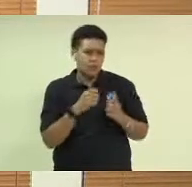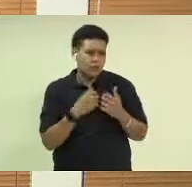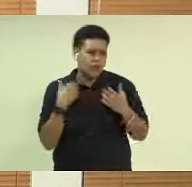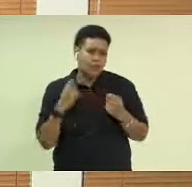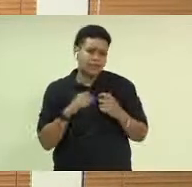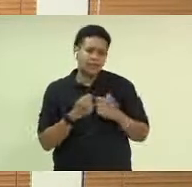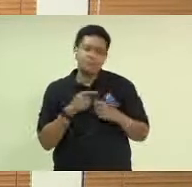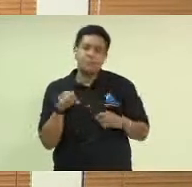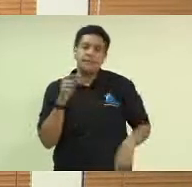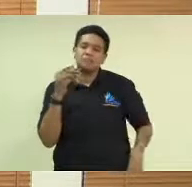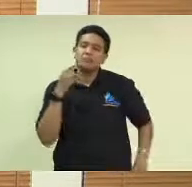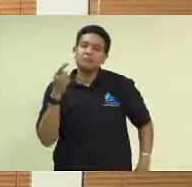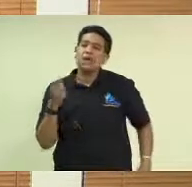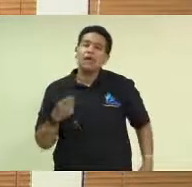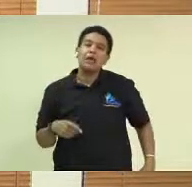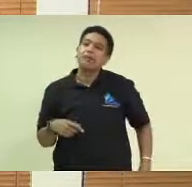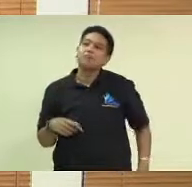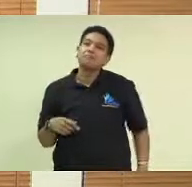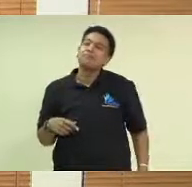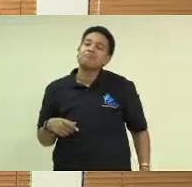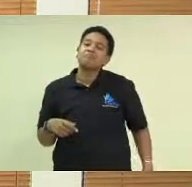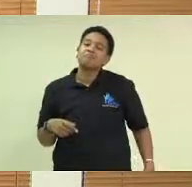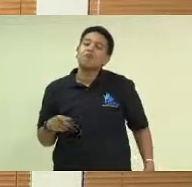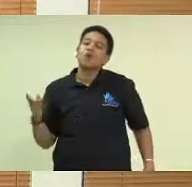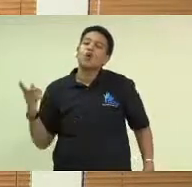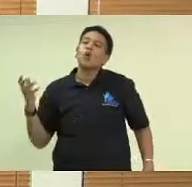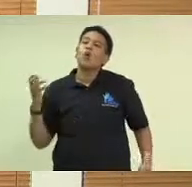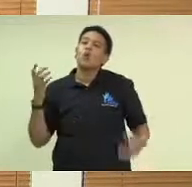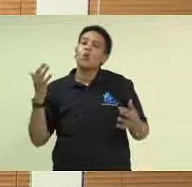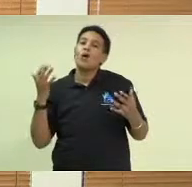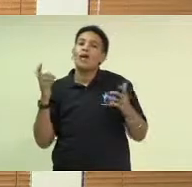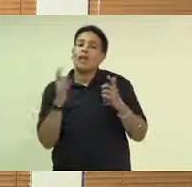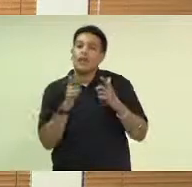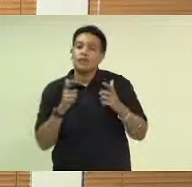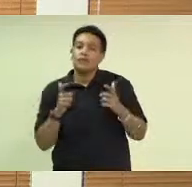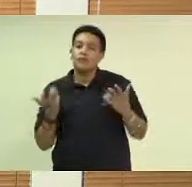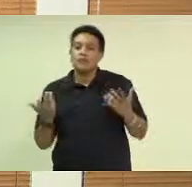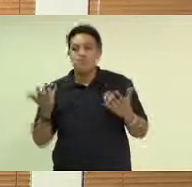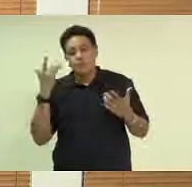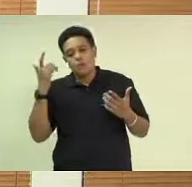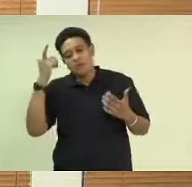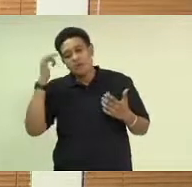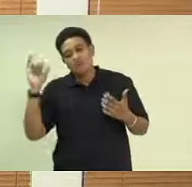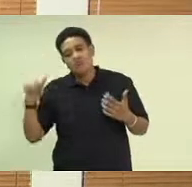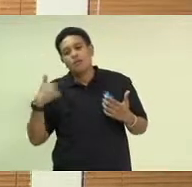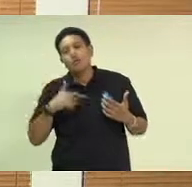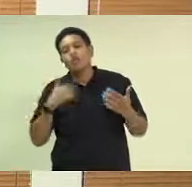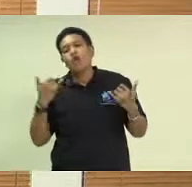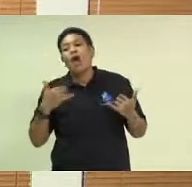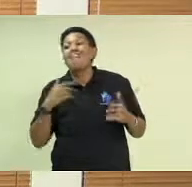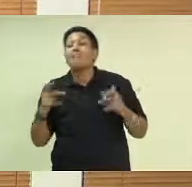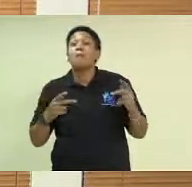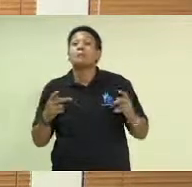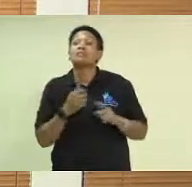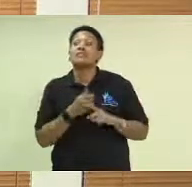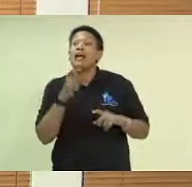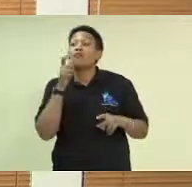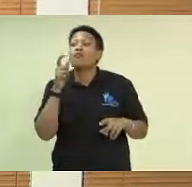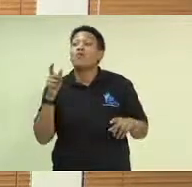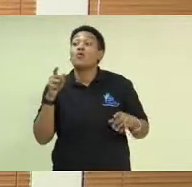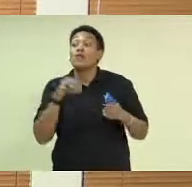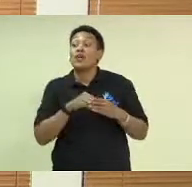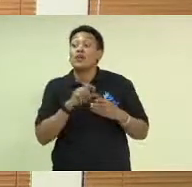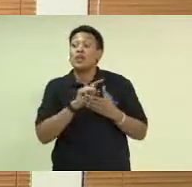pretty much say that they want to wait a little bit. So because of that, we now have persons that are in